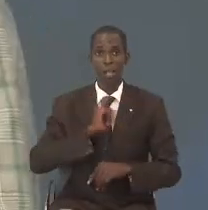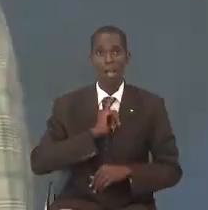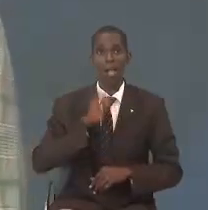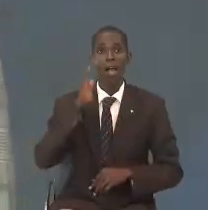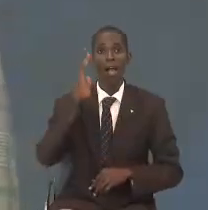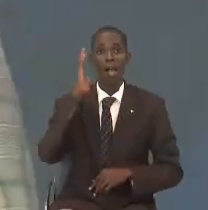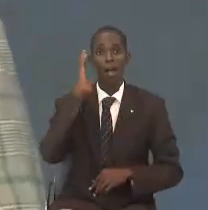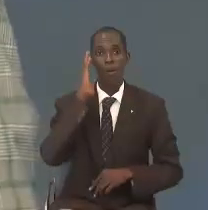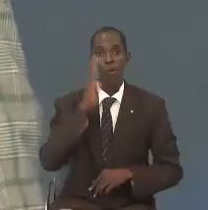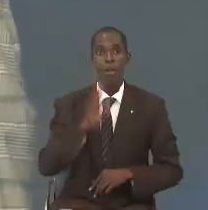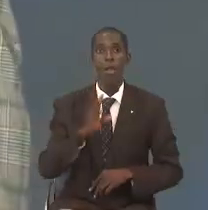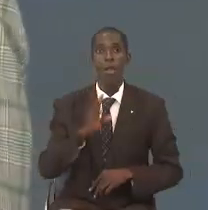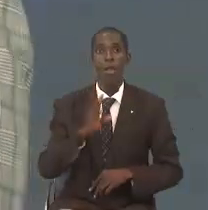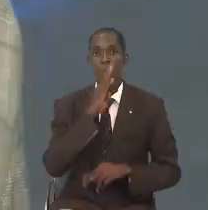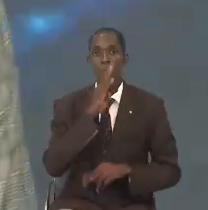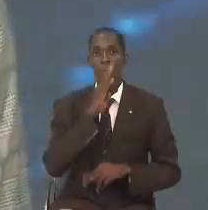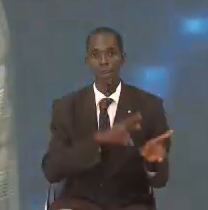said, I will be ready.